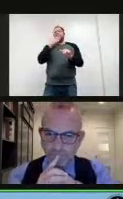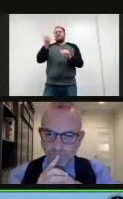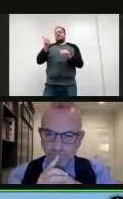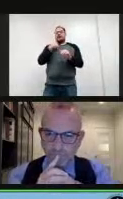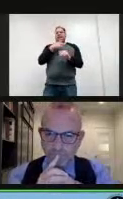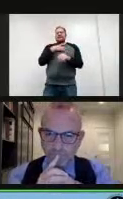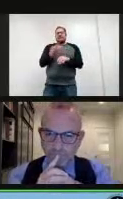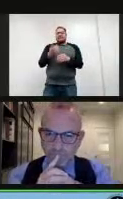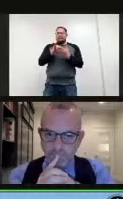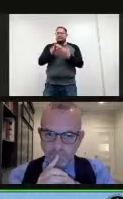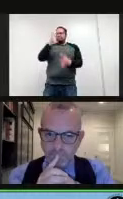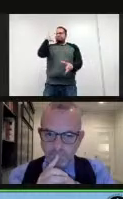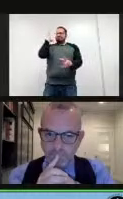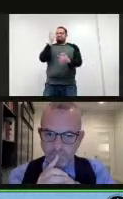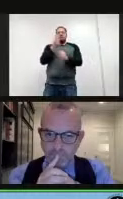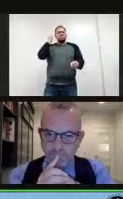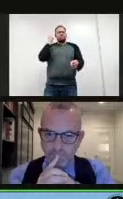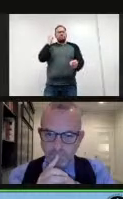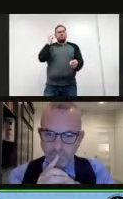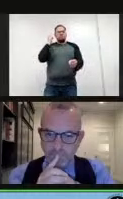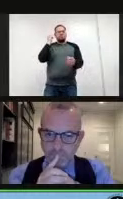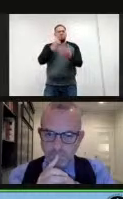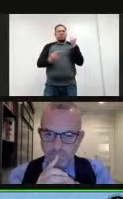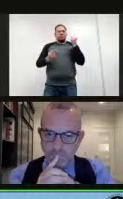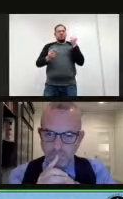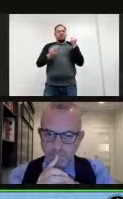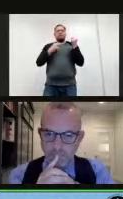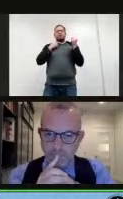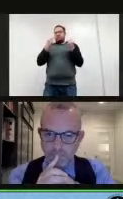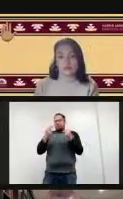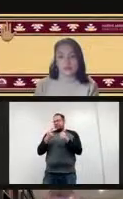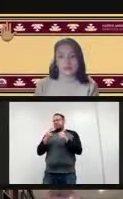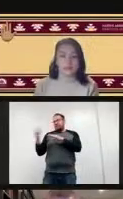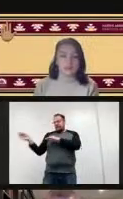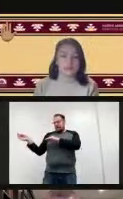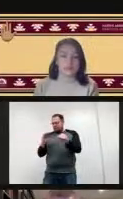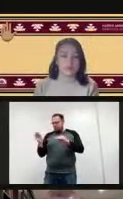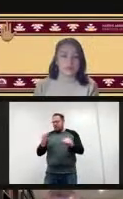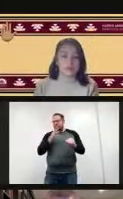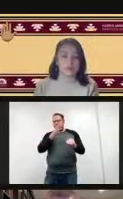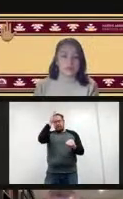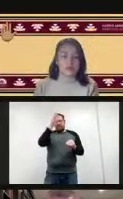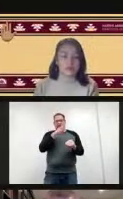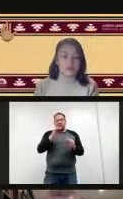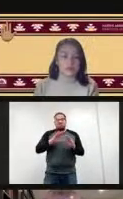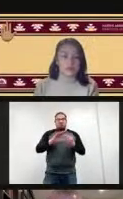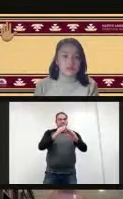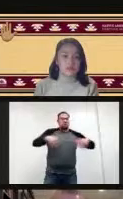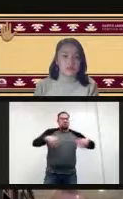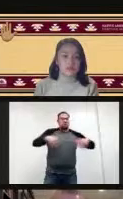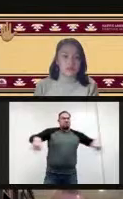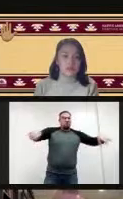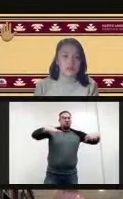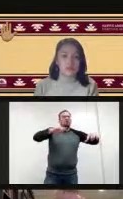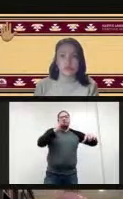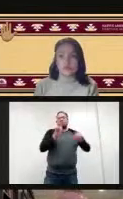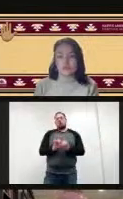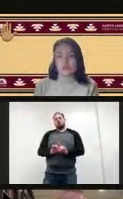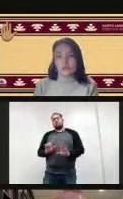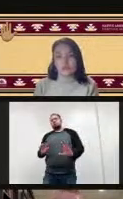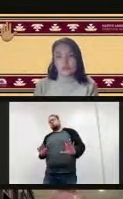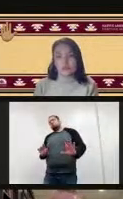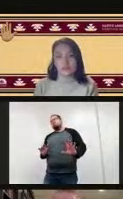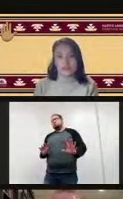This captures both from a voice of an immigrant, parents, and so many communities, and also